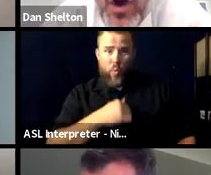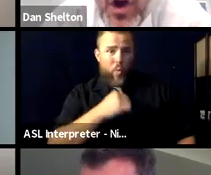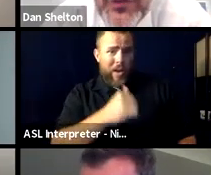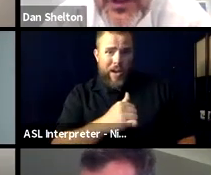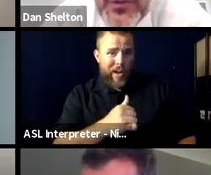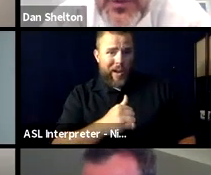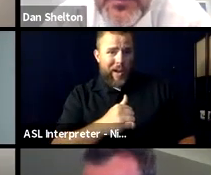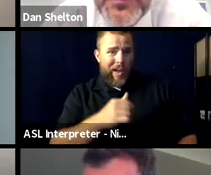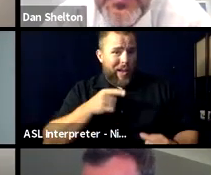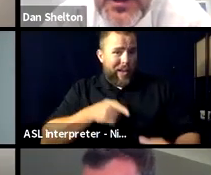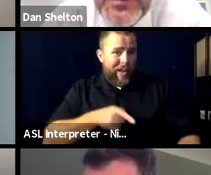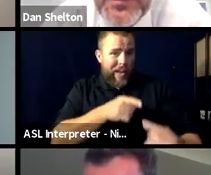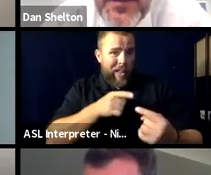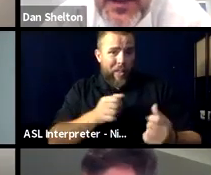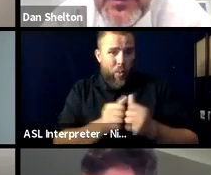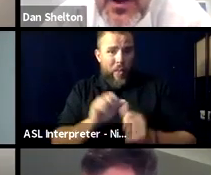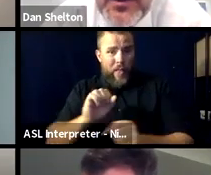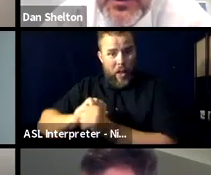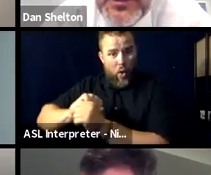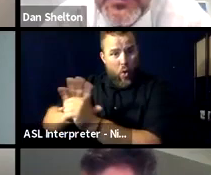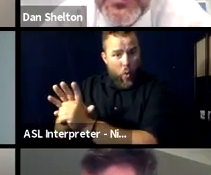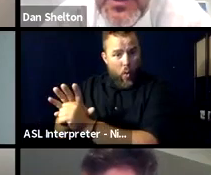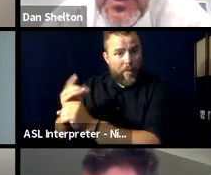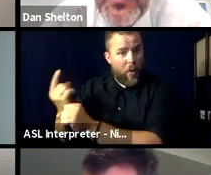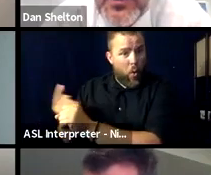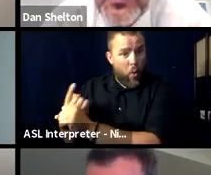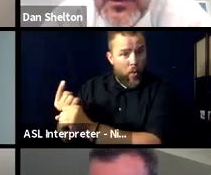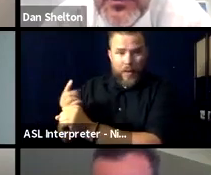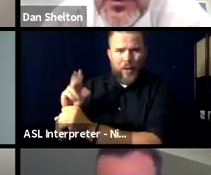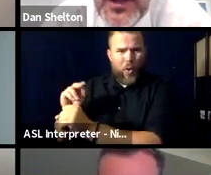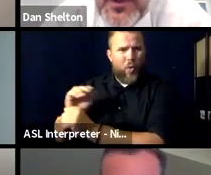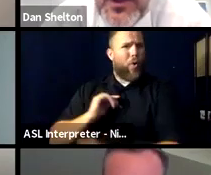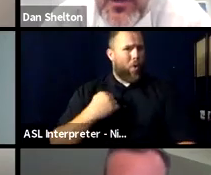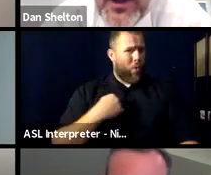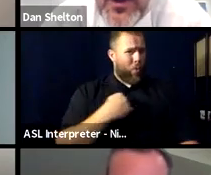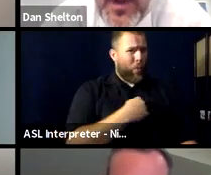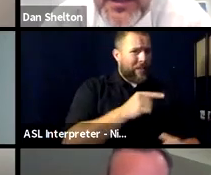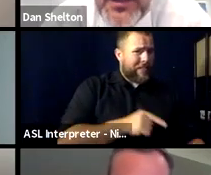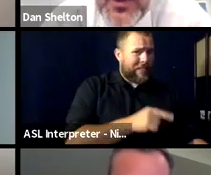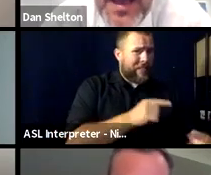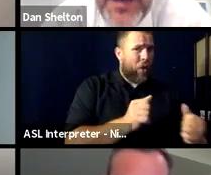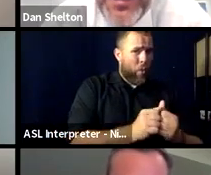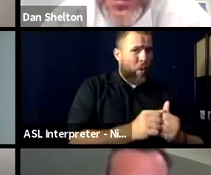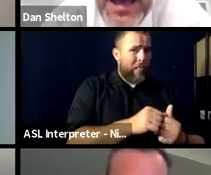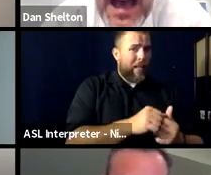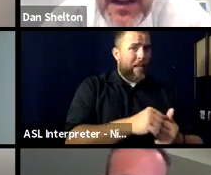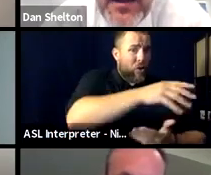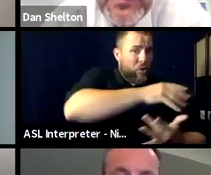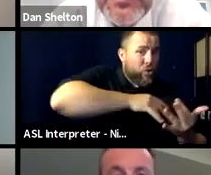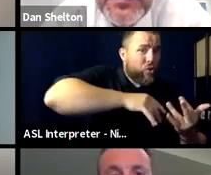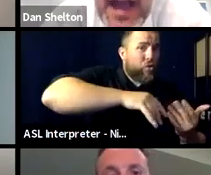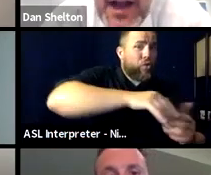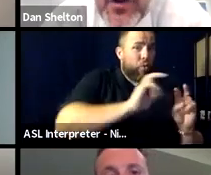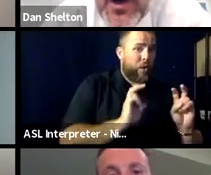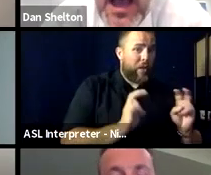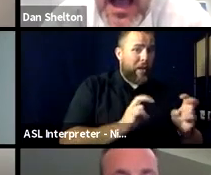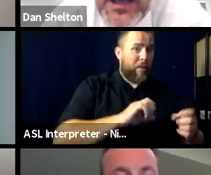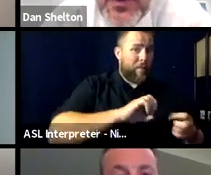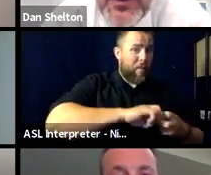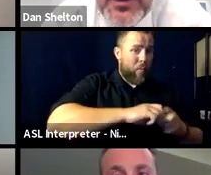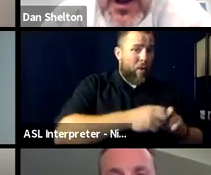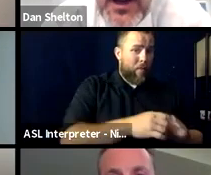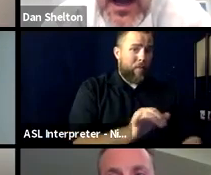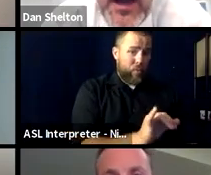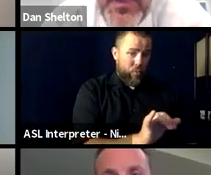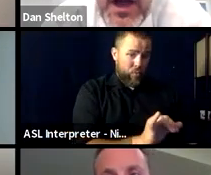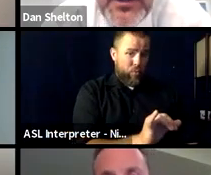pandemic, we're also dealing with some pretty significant social issues that our students are dealing with on a regular basis. So we have a lot to tackle as